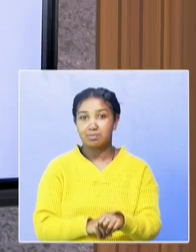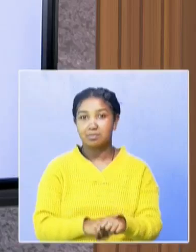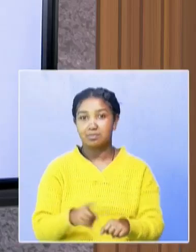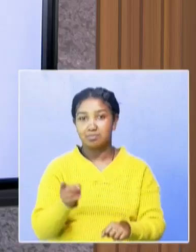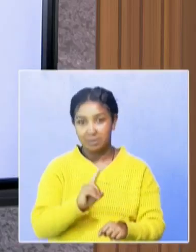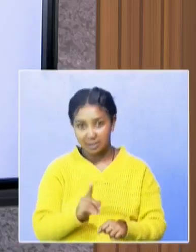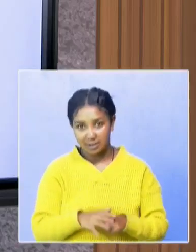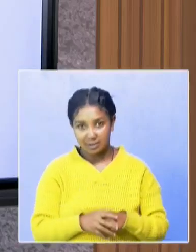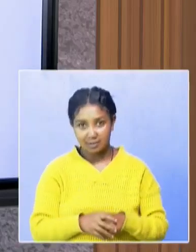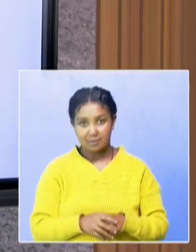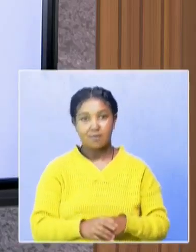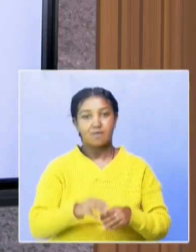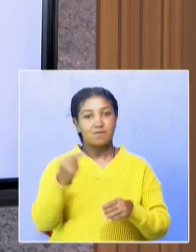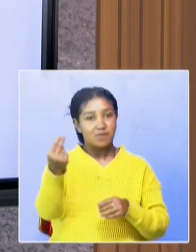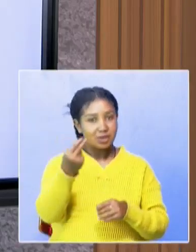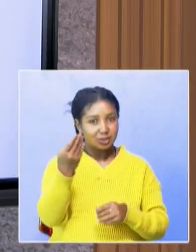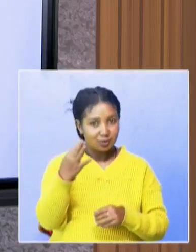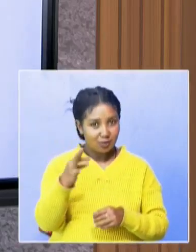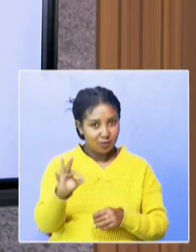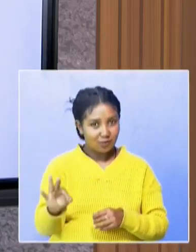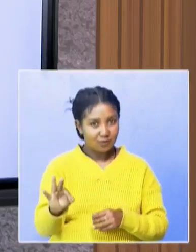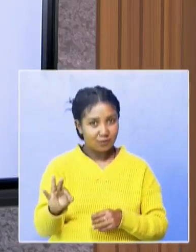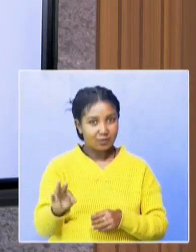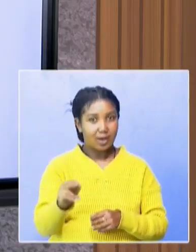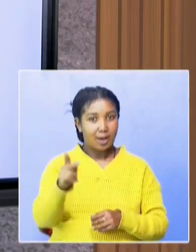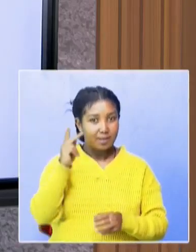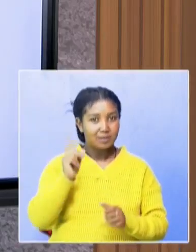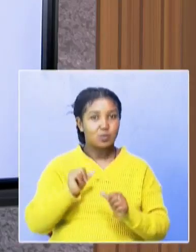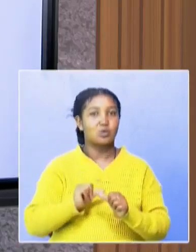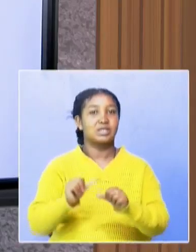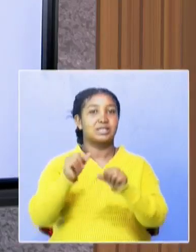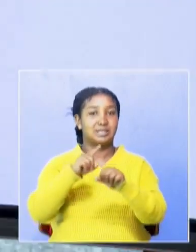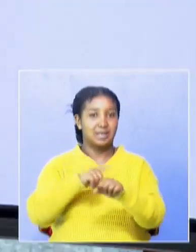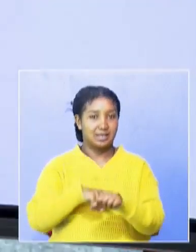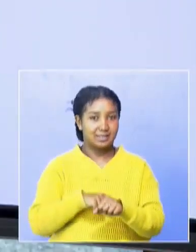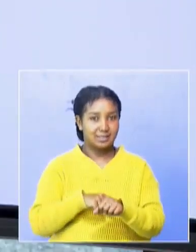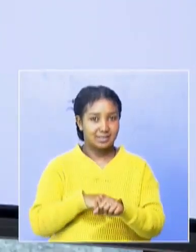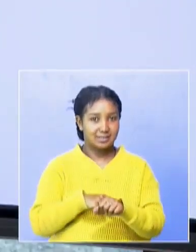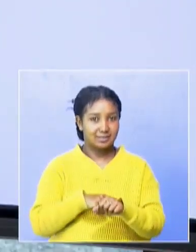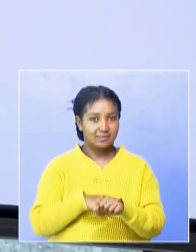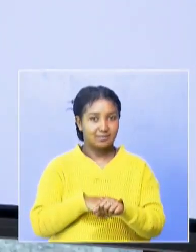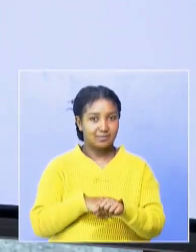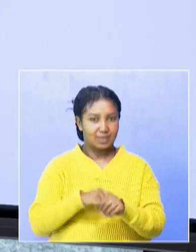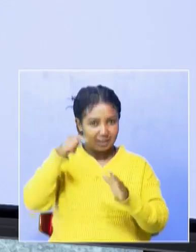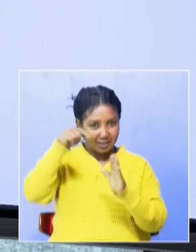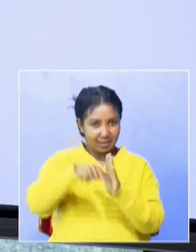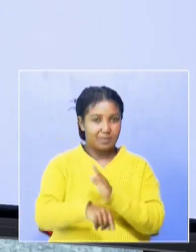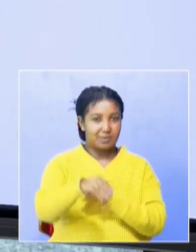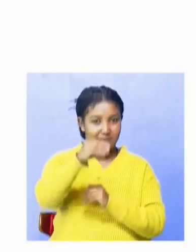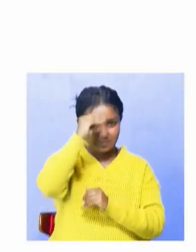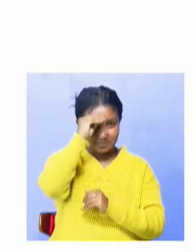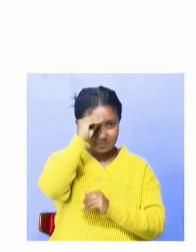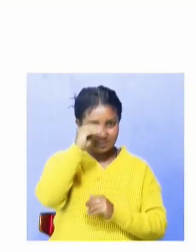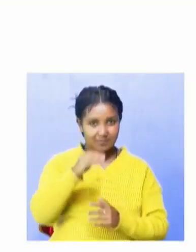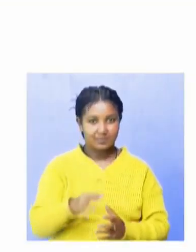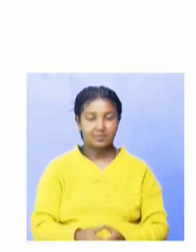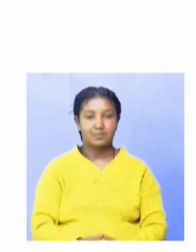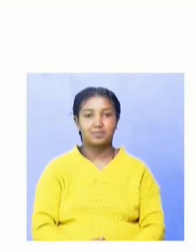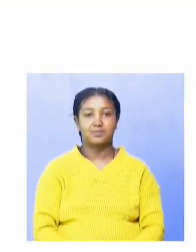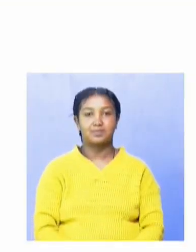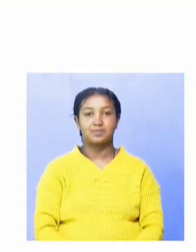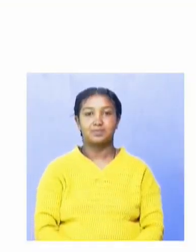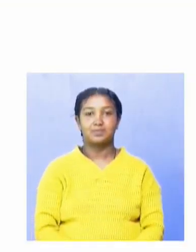about the function of past continuous tense in deep. Here,